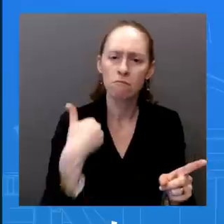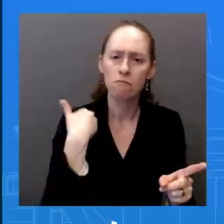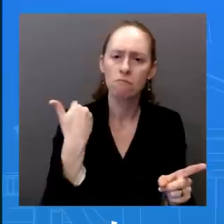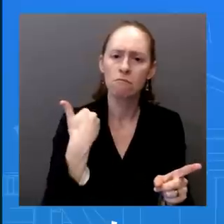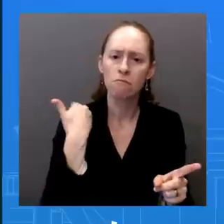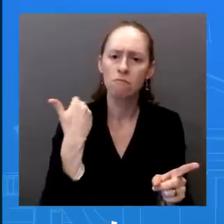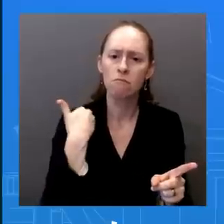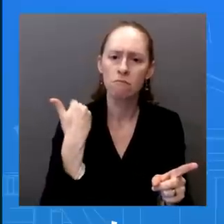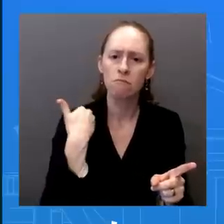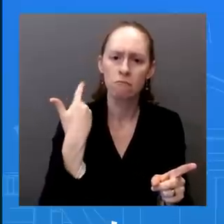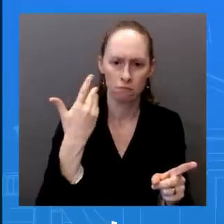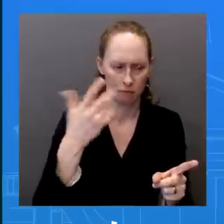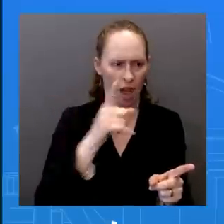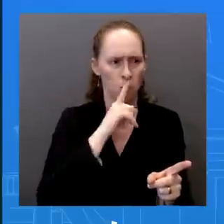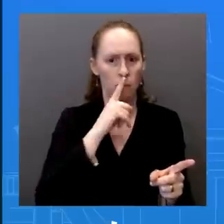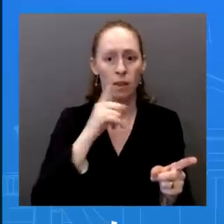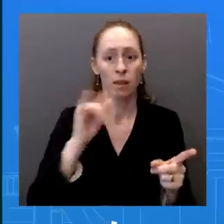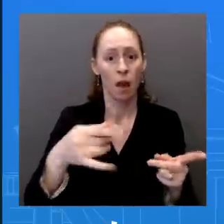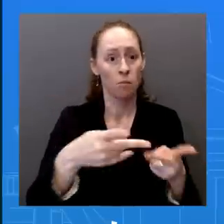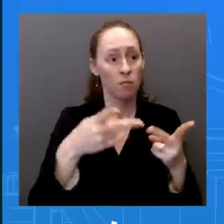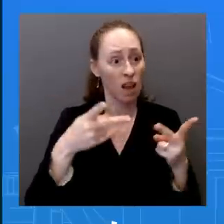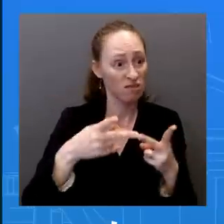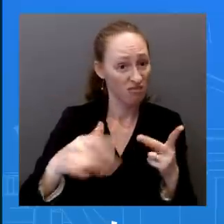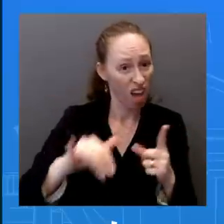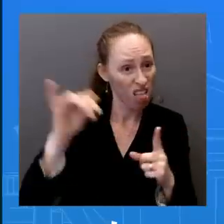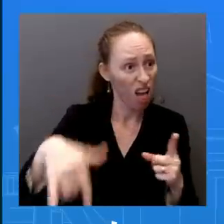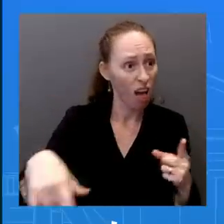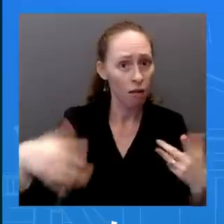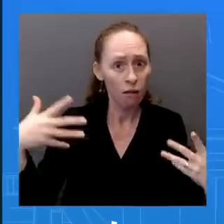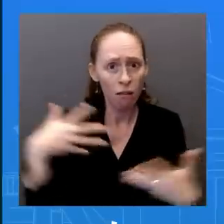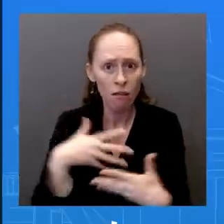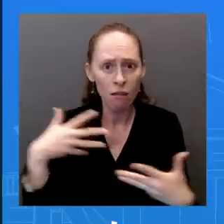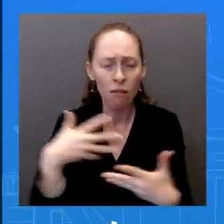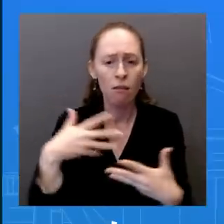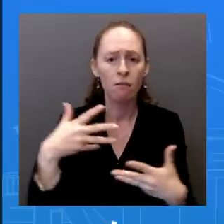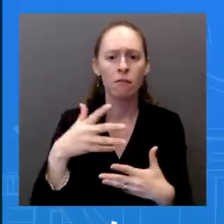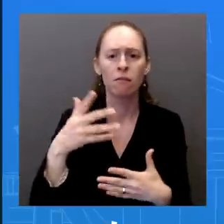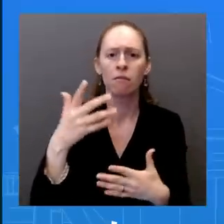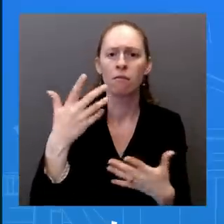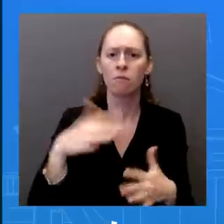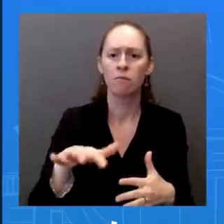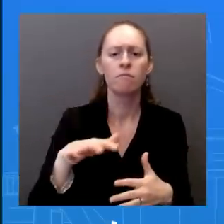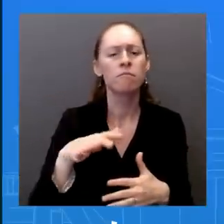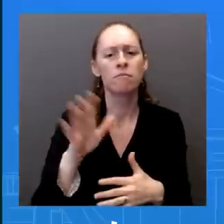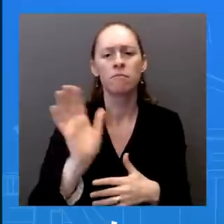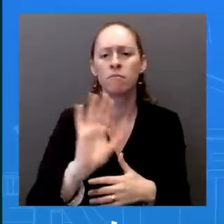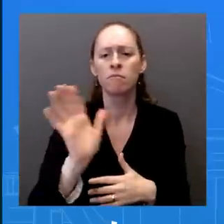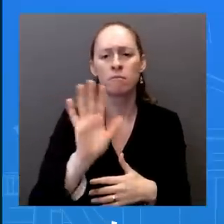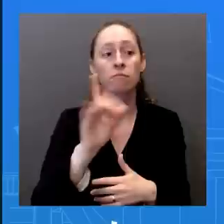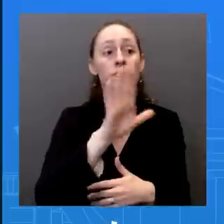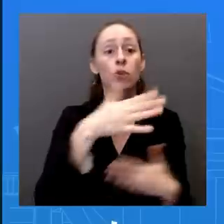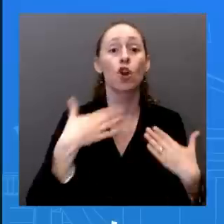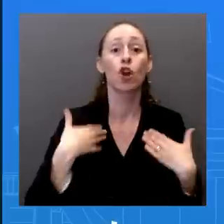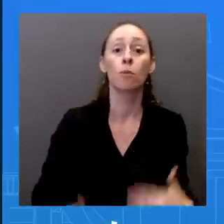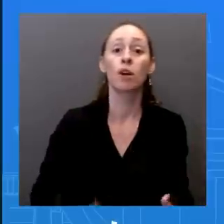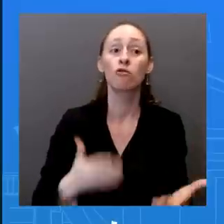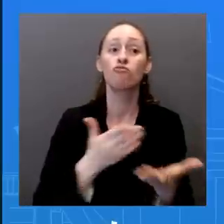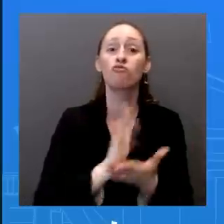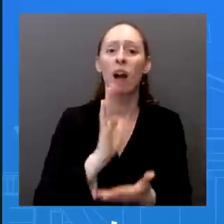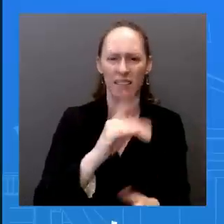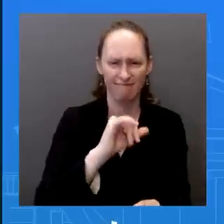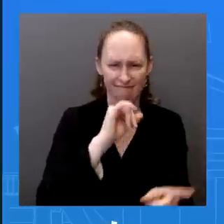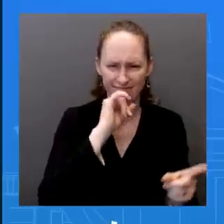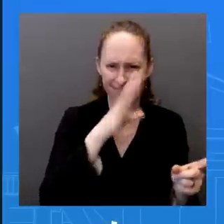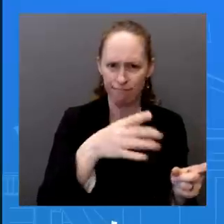any country's obligations under the UN. The Universal Declaration of Human Rights, and it's something the United States will speak out fiercely and